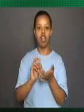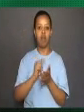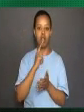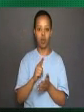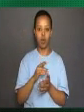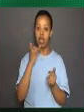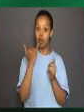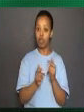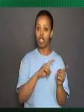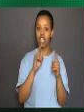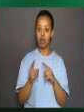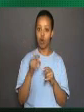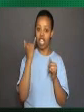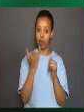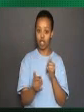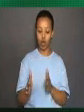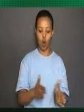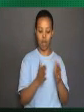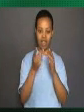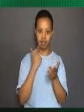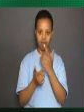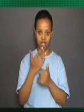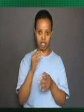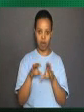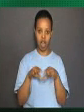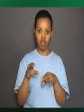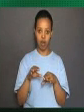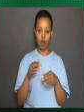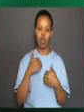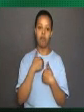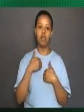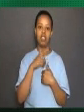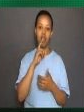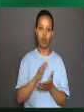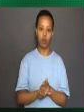Finally, the last route we will discuss is through animals.